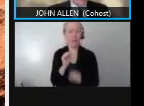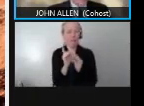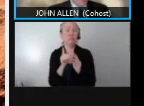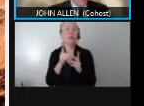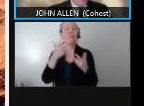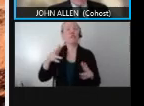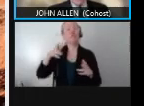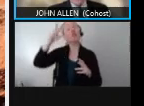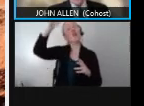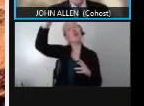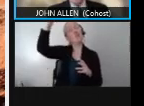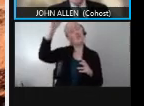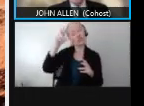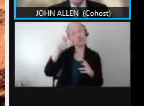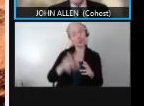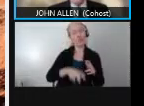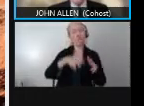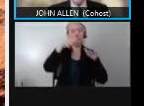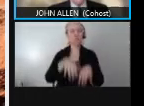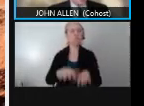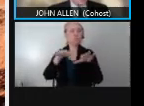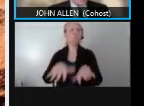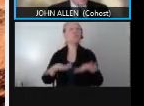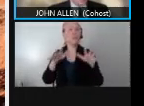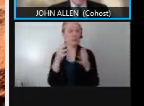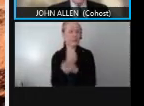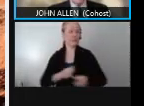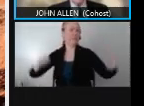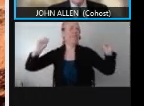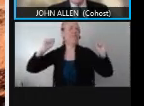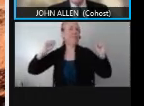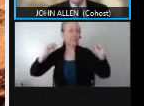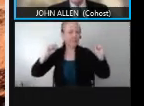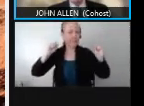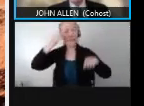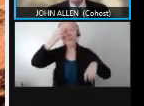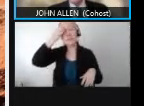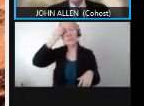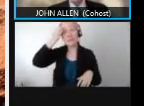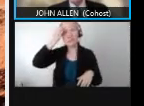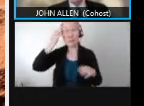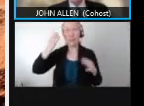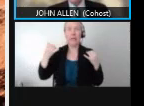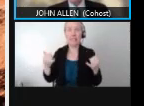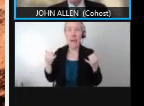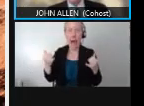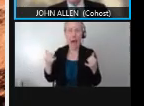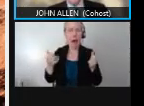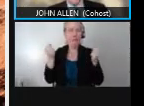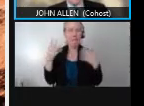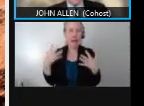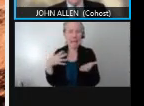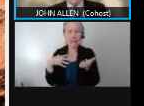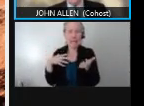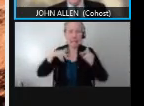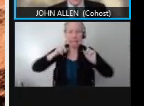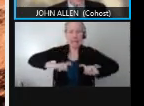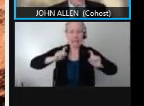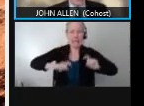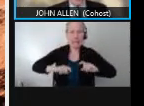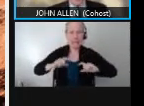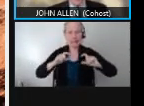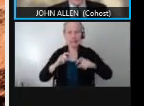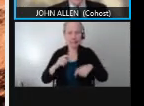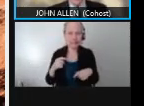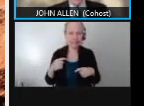from their spacecraft and are probably undergoing all sorts of biomedical testing at the present time. So